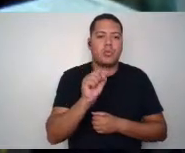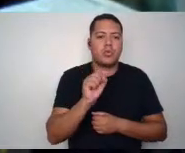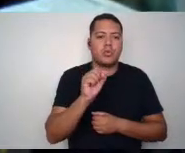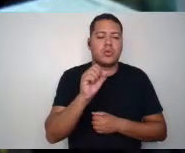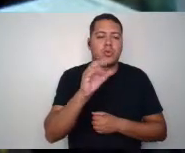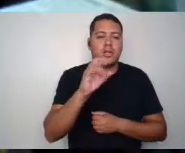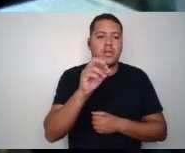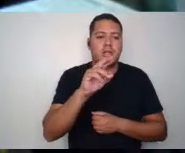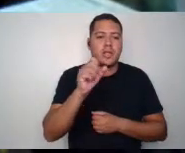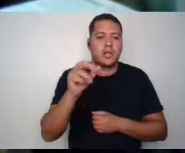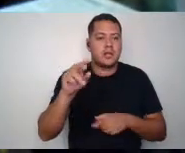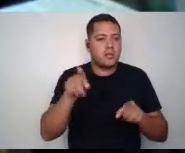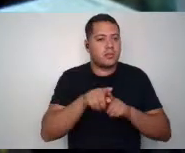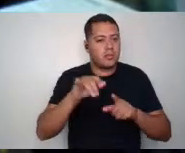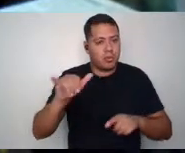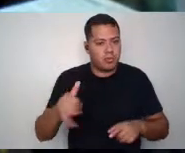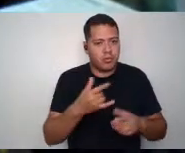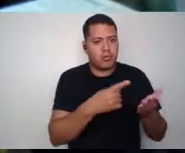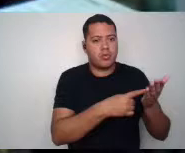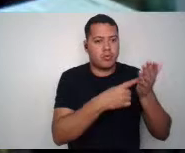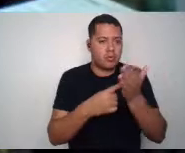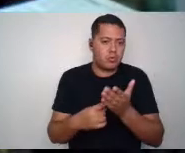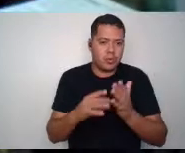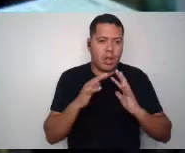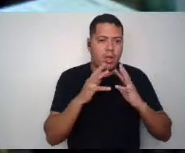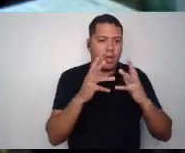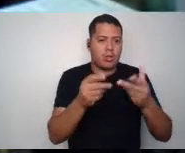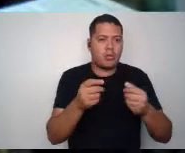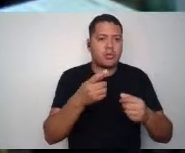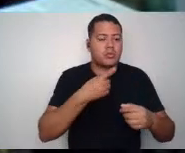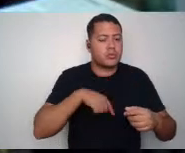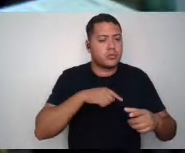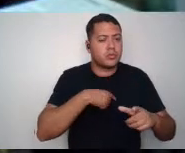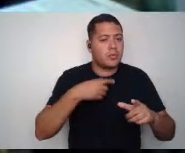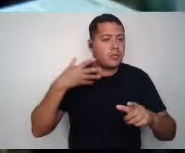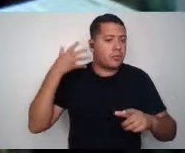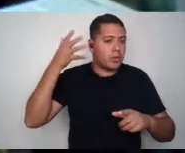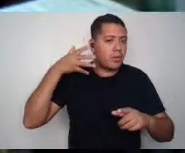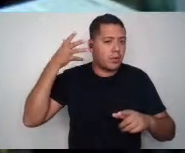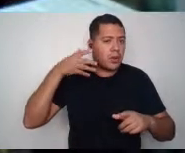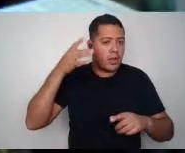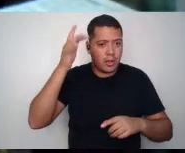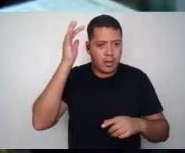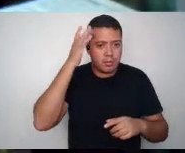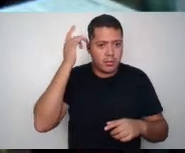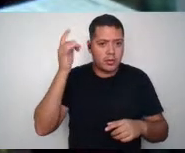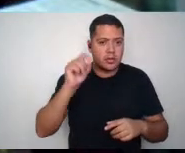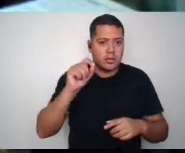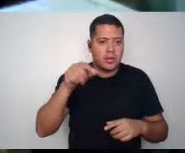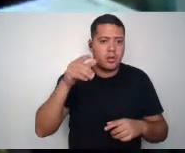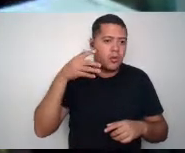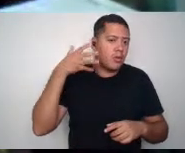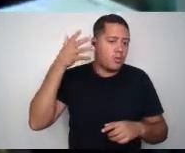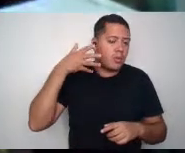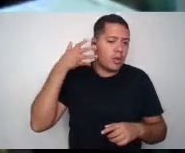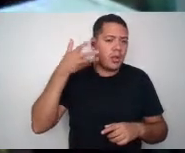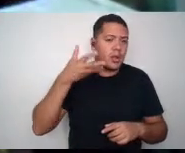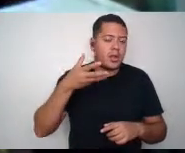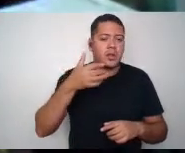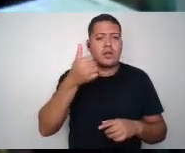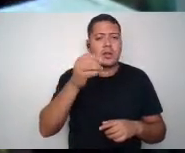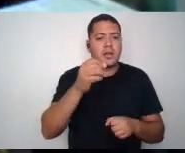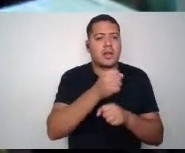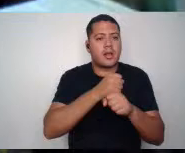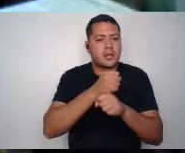would like to invite everyone who's here today for the panel tomorrow that is going to be